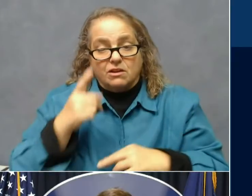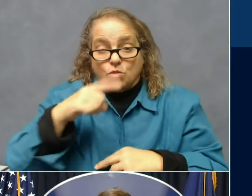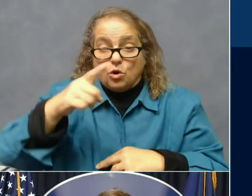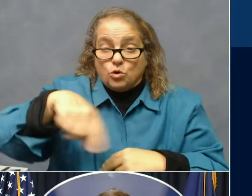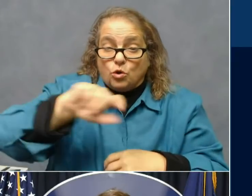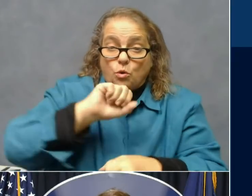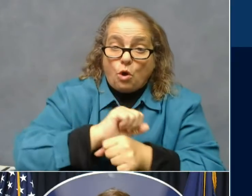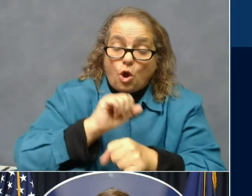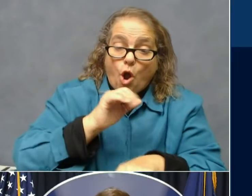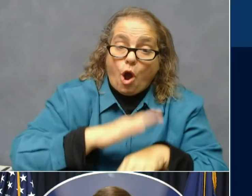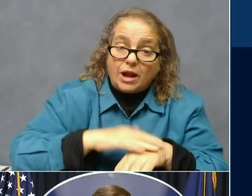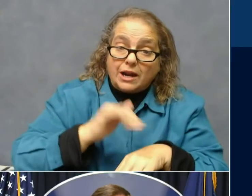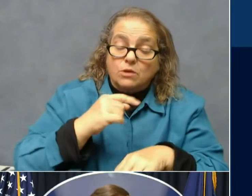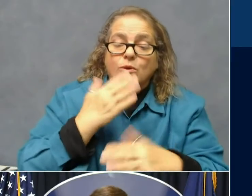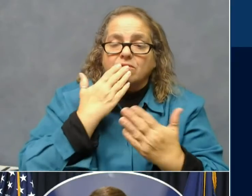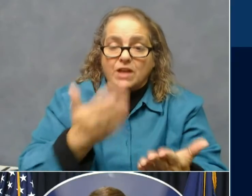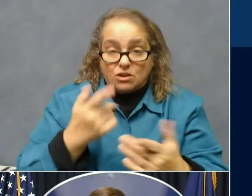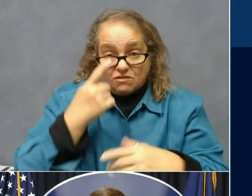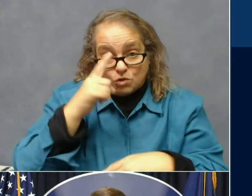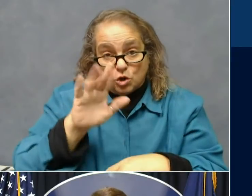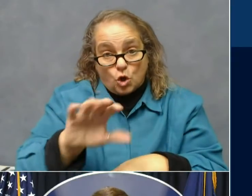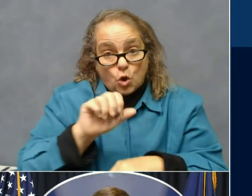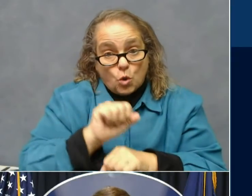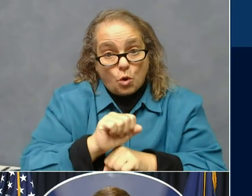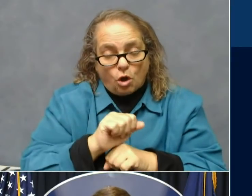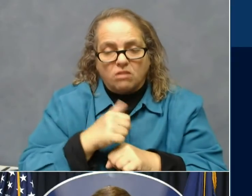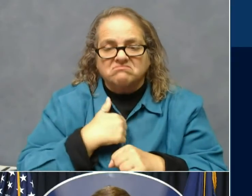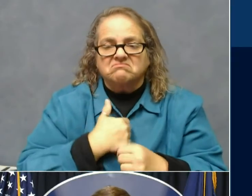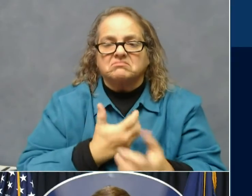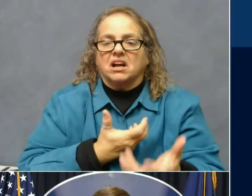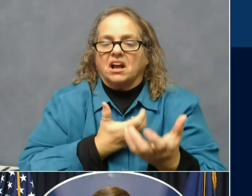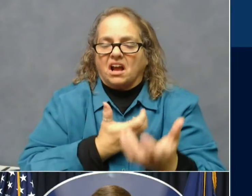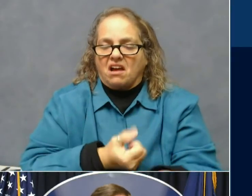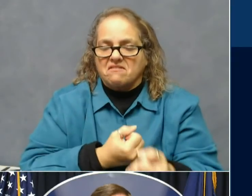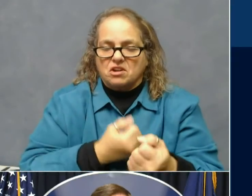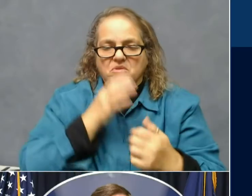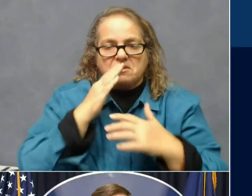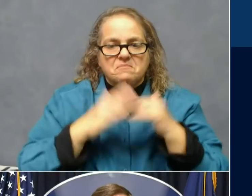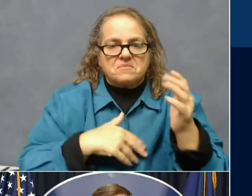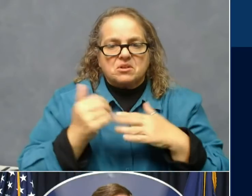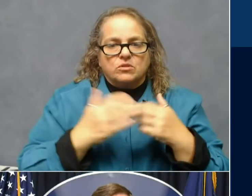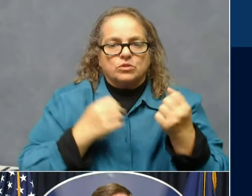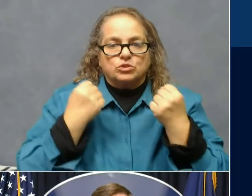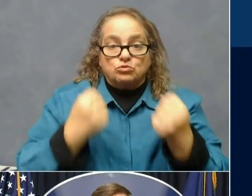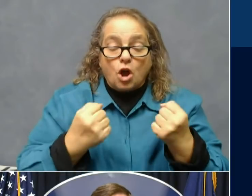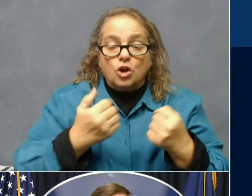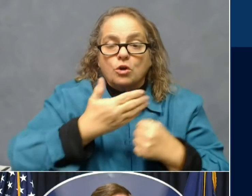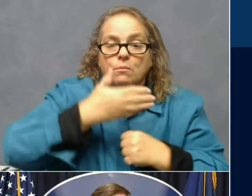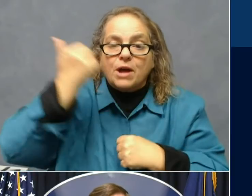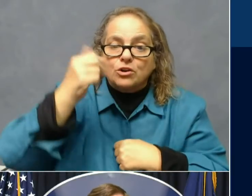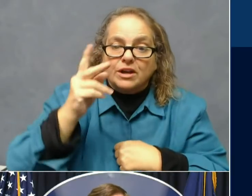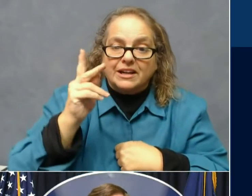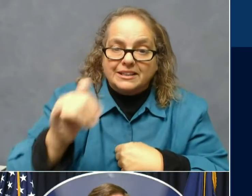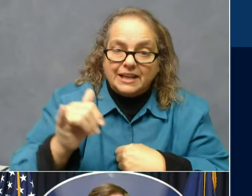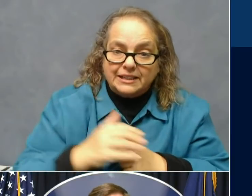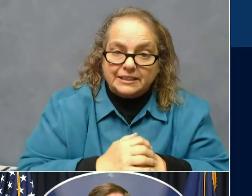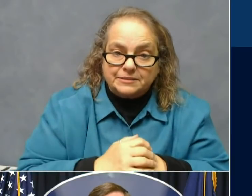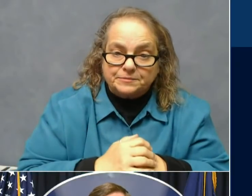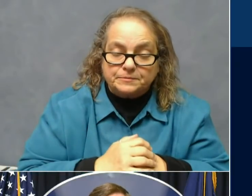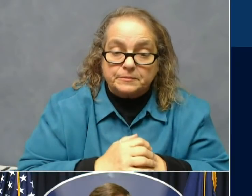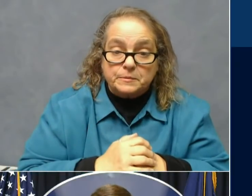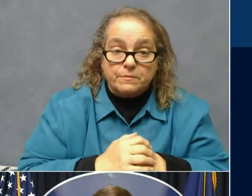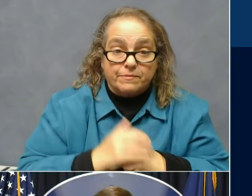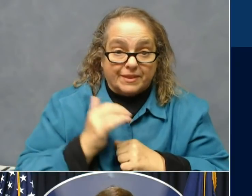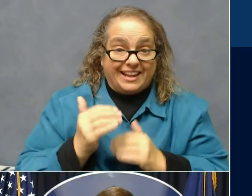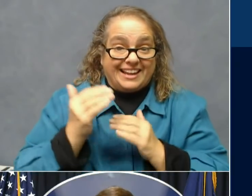of your work, I'm confident we'll build a stronger, better Kentucky. All right, this next one, I don't know if you all have seen the